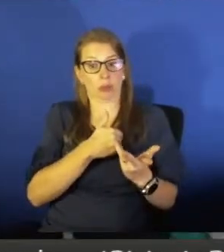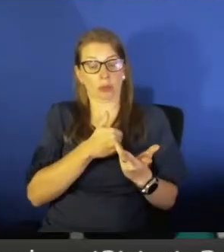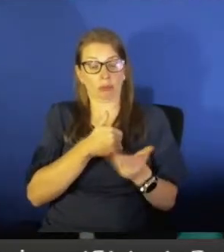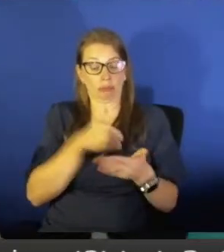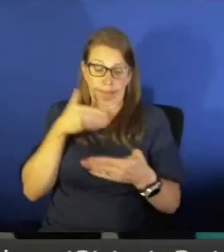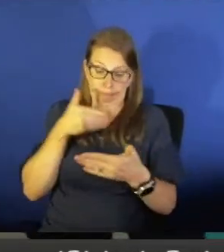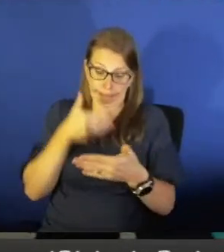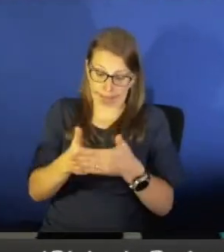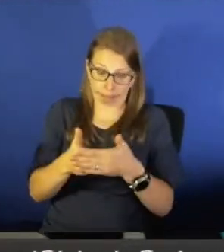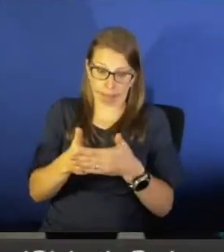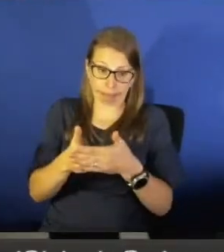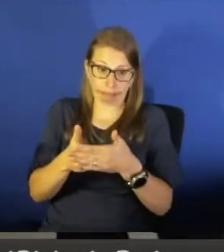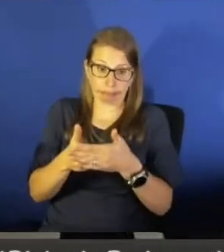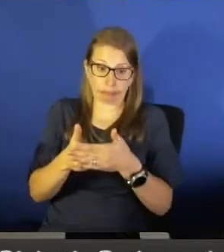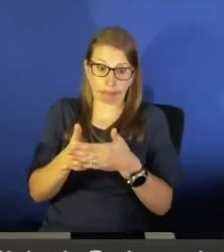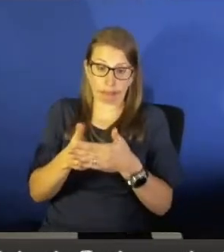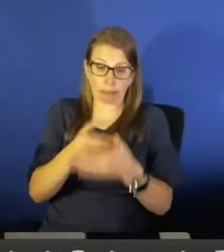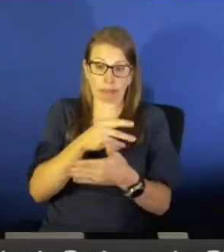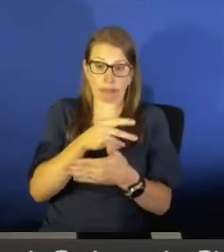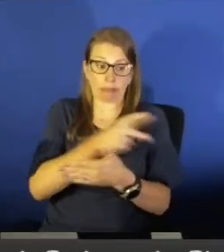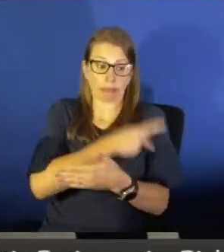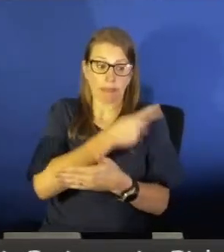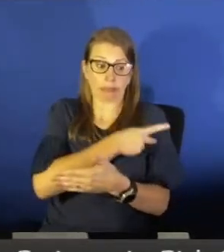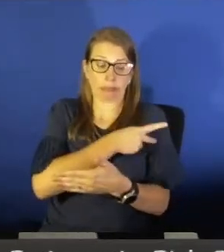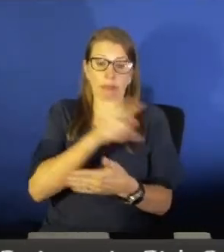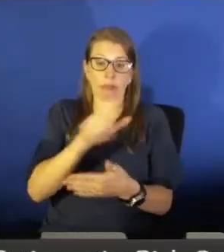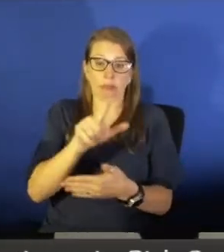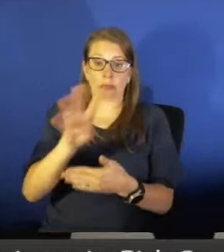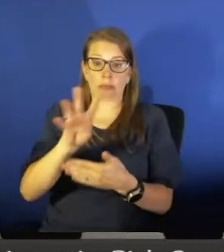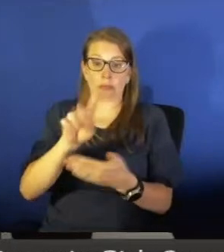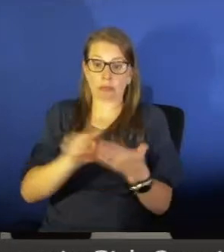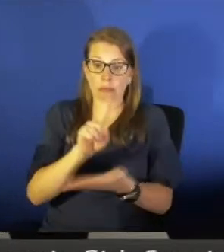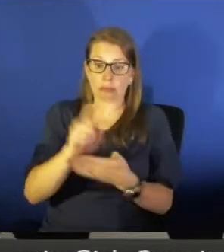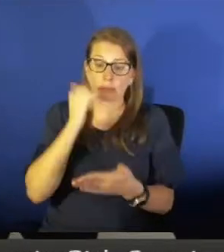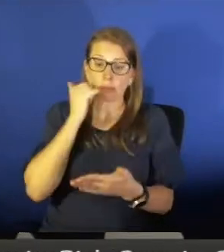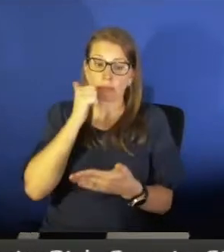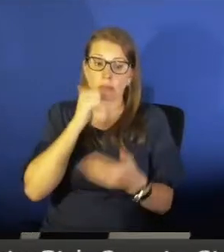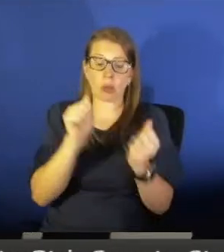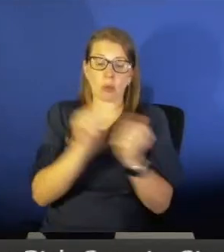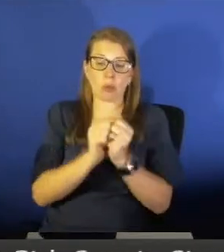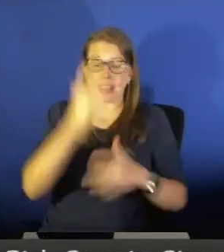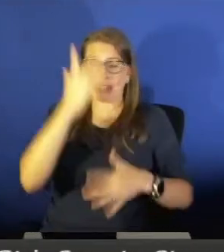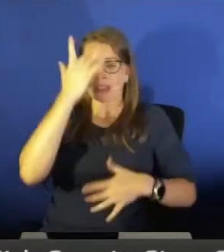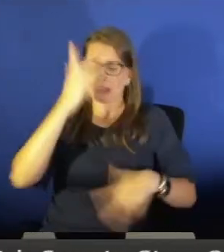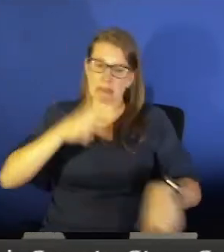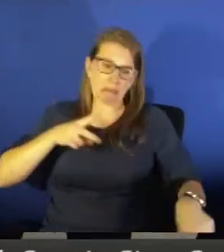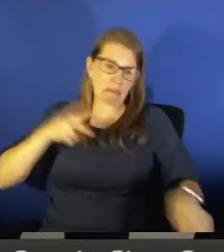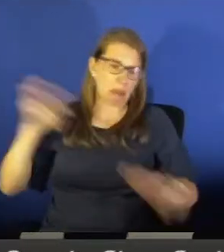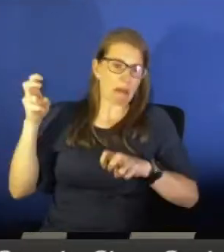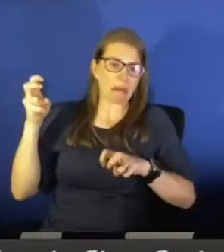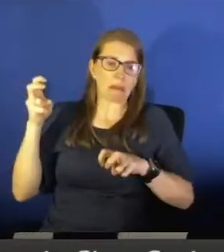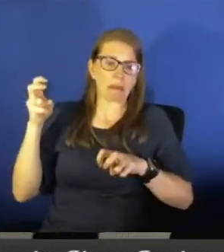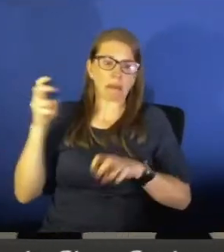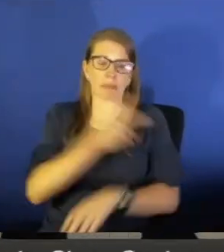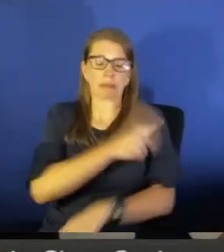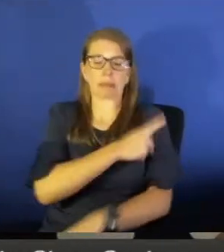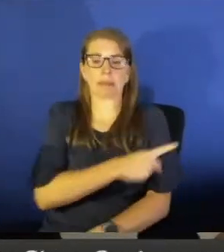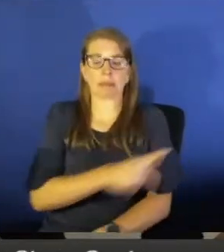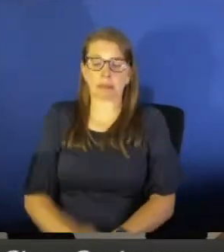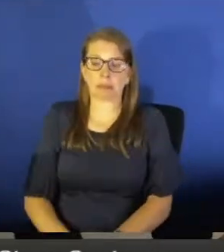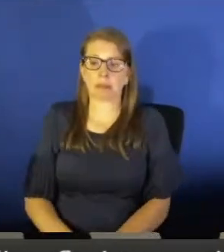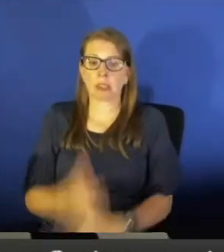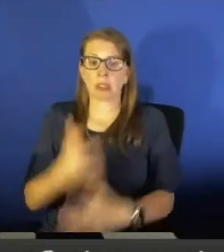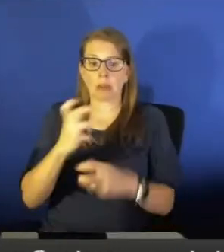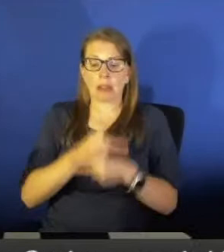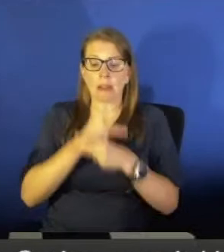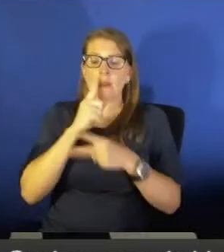and personal, 24 hours a day with the sickest of the sick patients, because that's what they love to do. They want to care for people. This is a